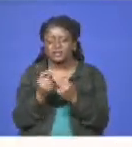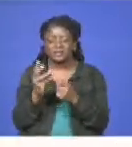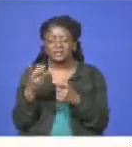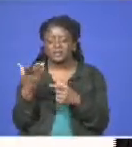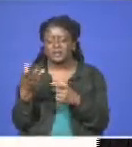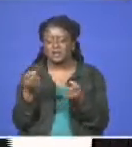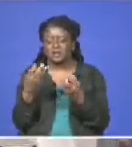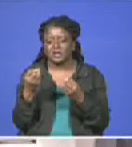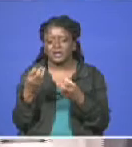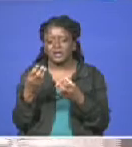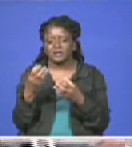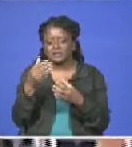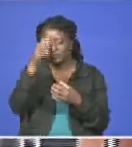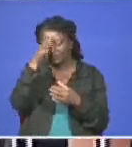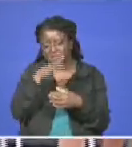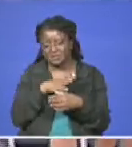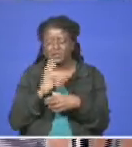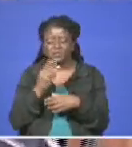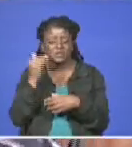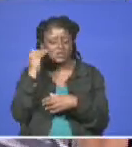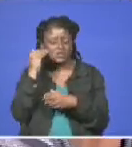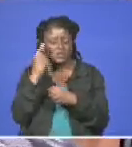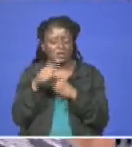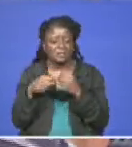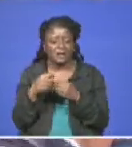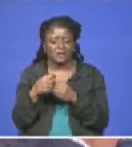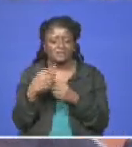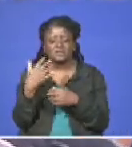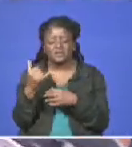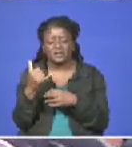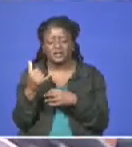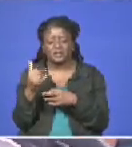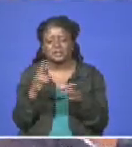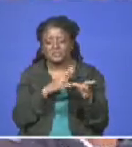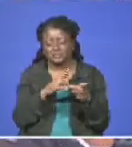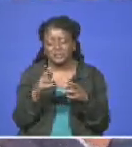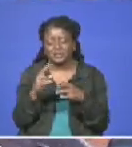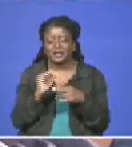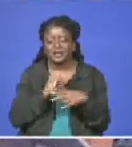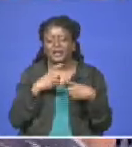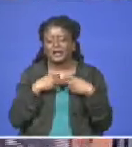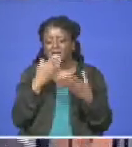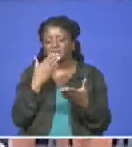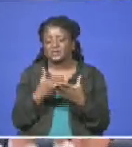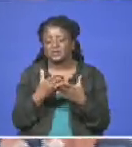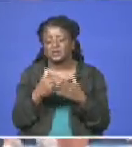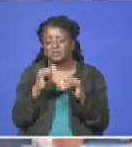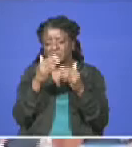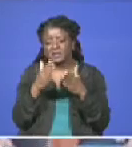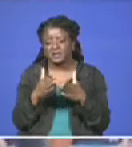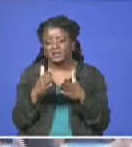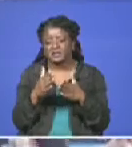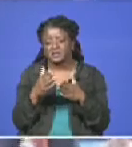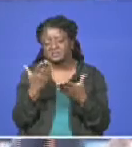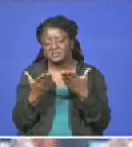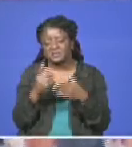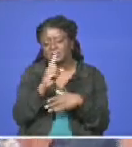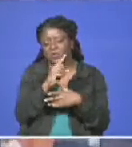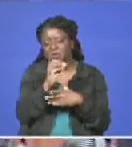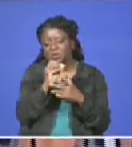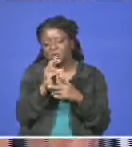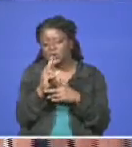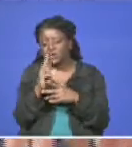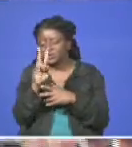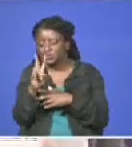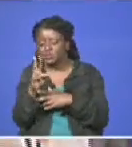the little exhibition, but they were game. You know what I mean? I had some good players, and possibly one or two got actually looked at, you know, which is the